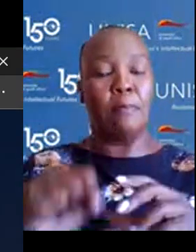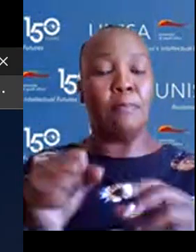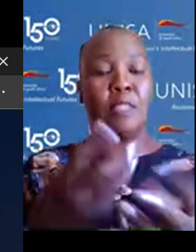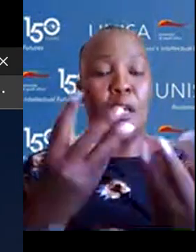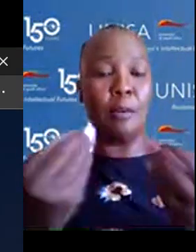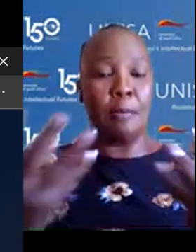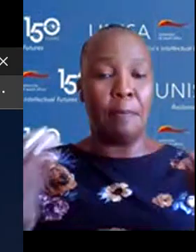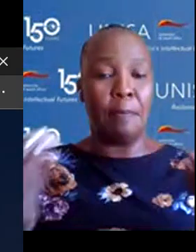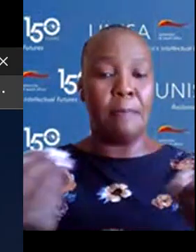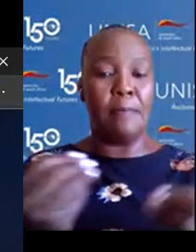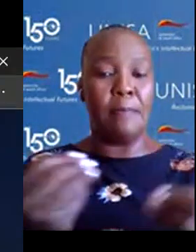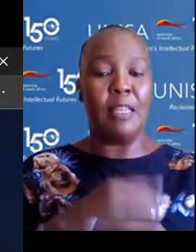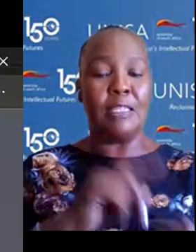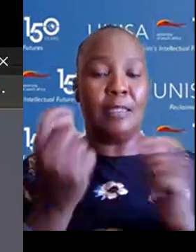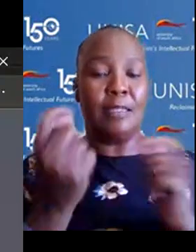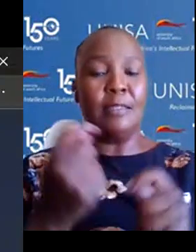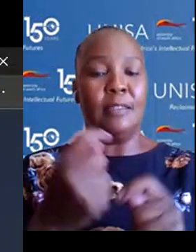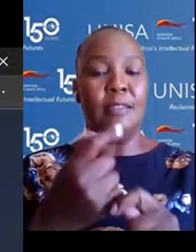you if you write it down.